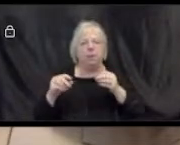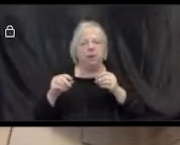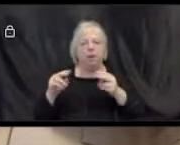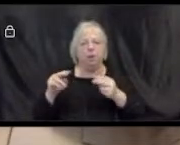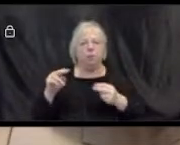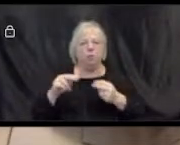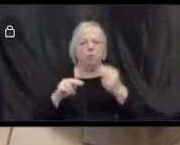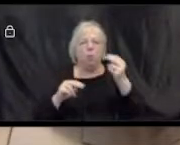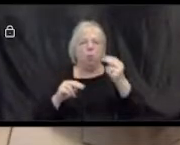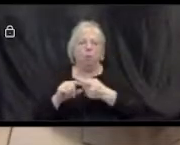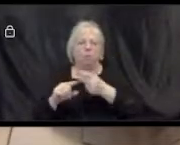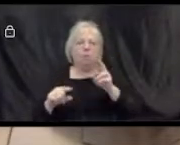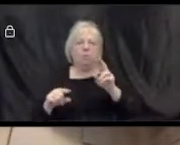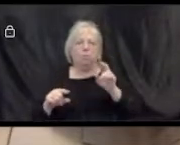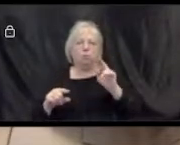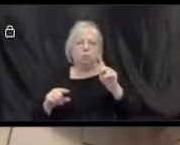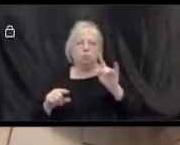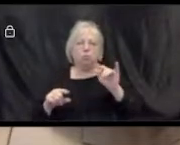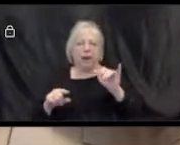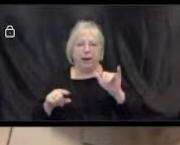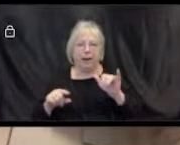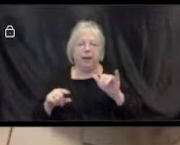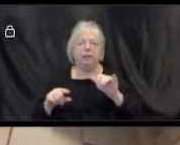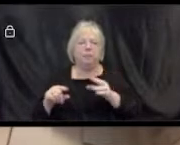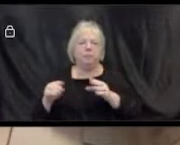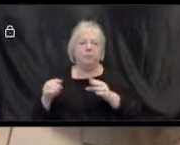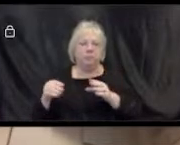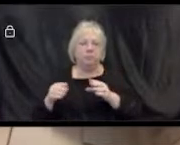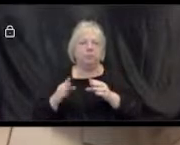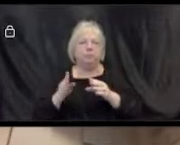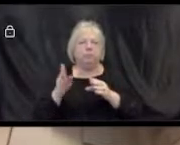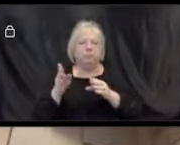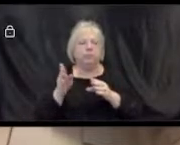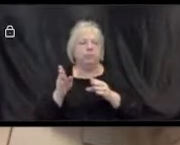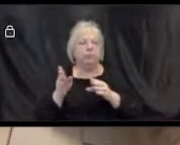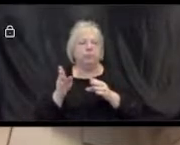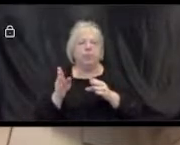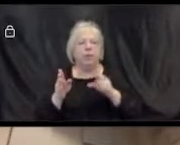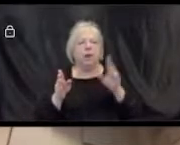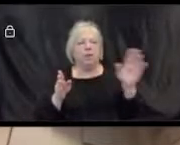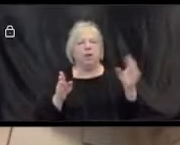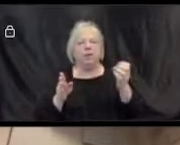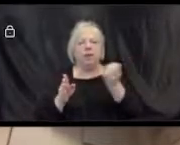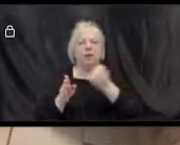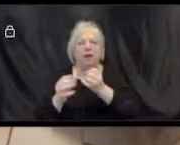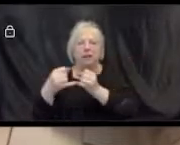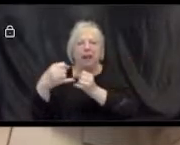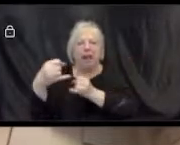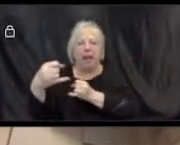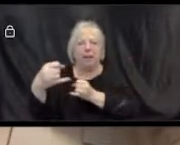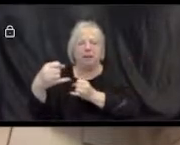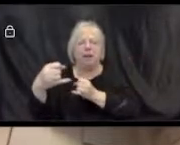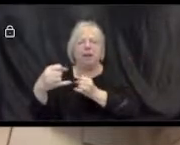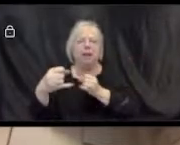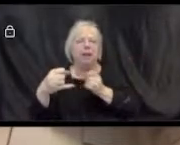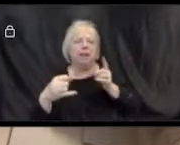from Rinky along their east line. They are